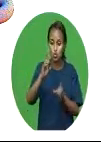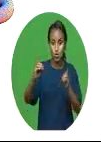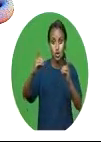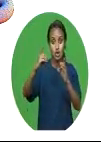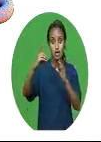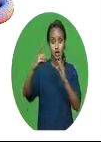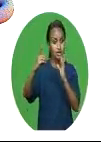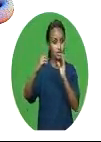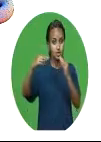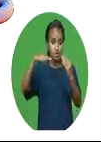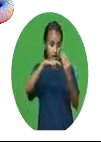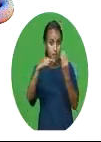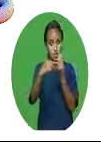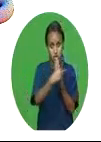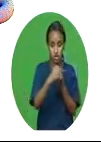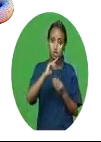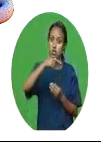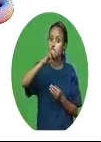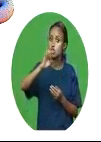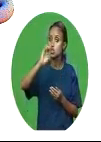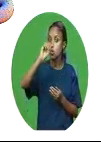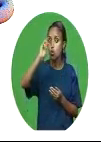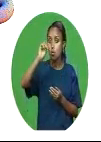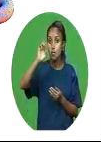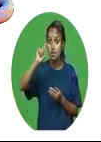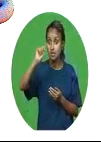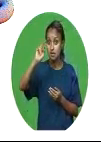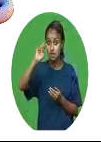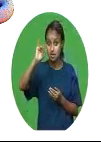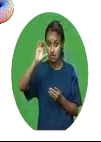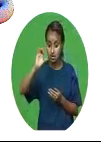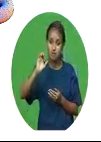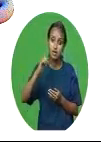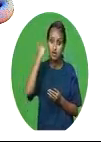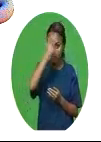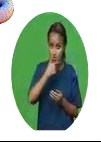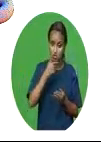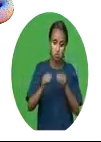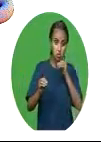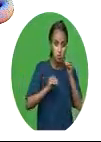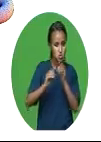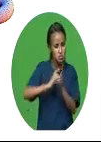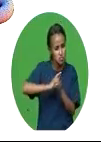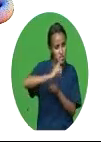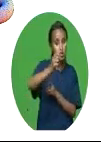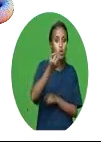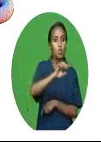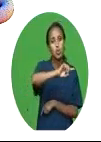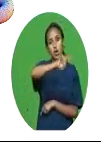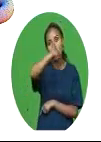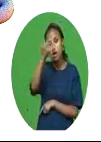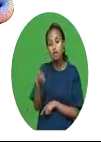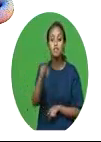two-dimensional geometric figure which may be generated by a motion of either a straight or curved